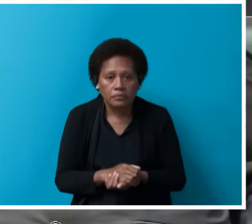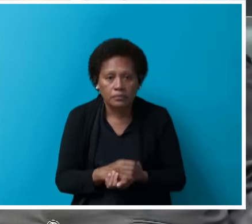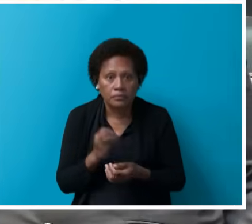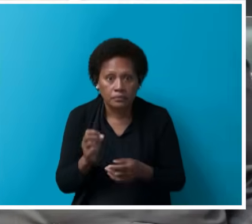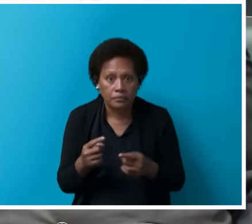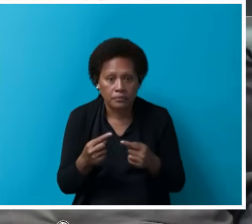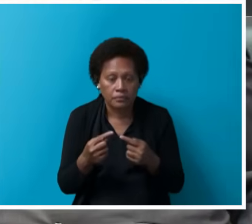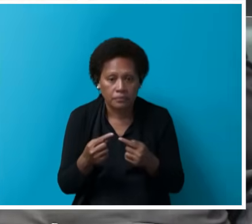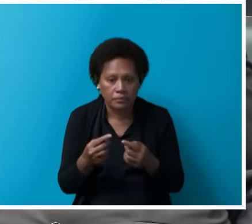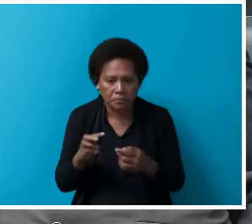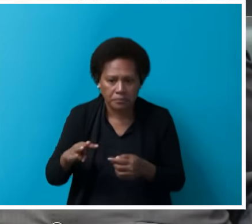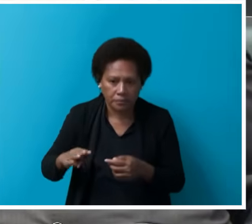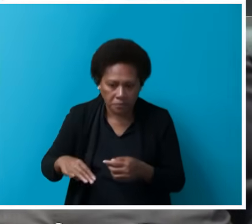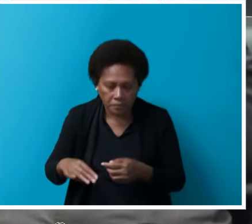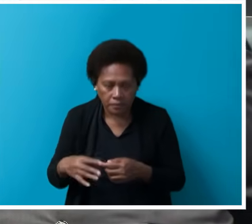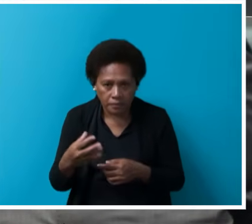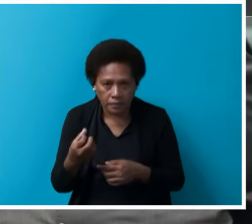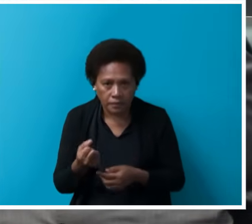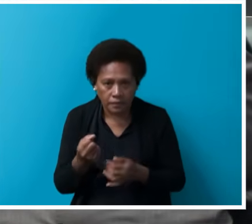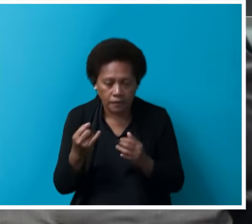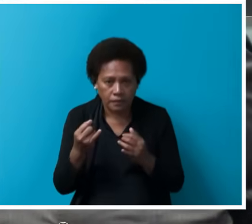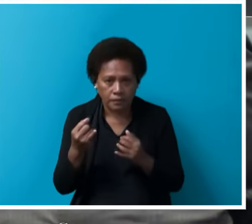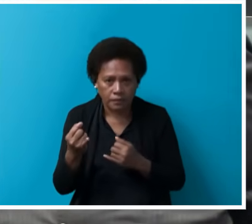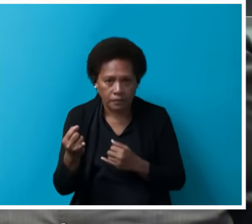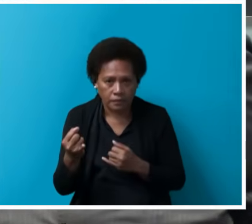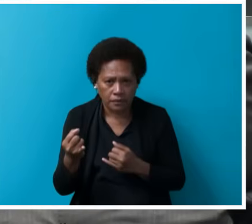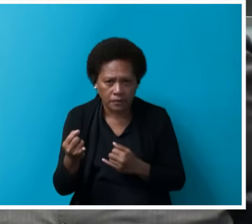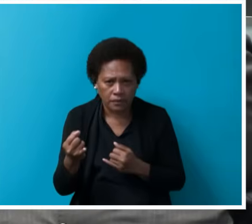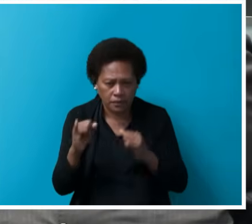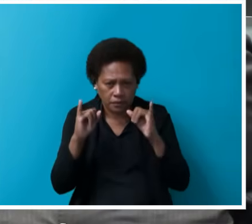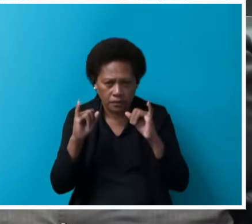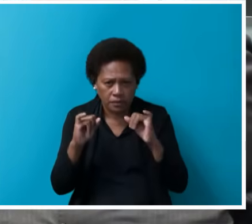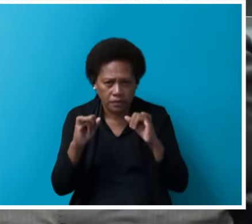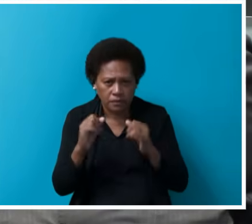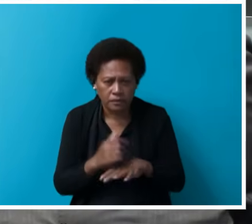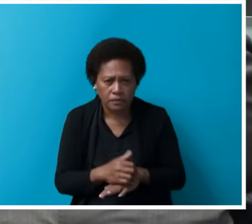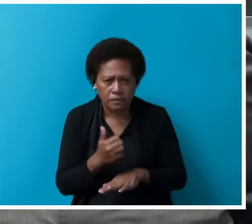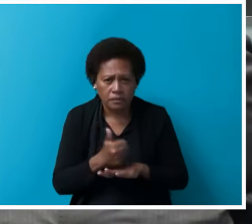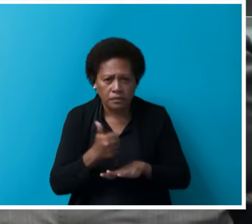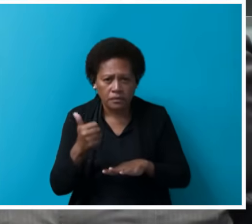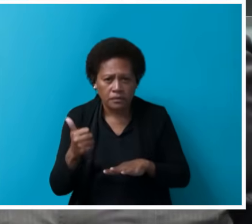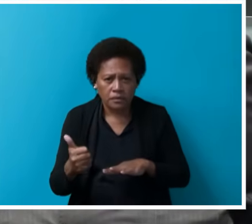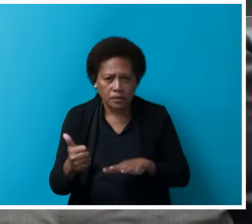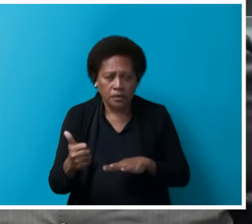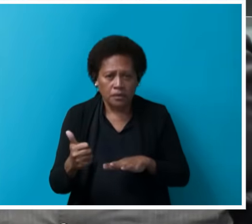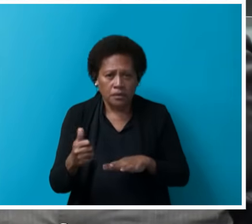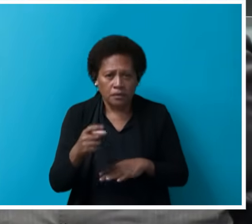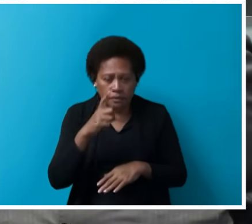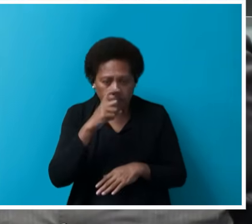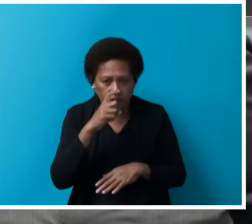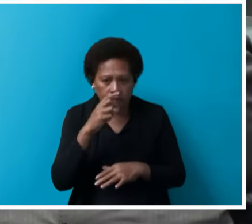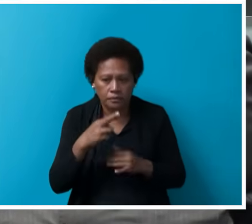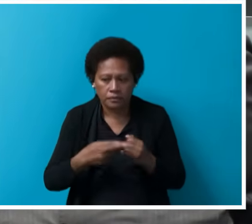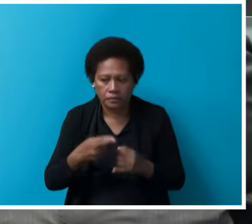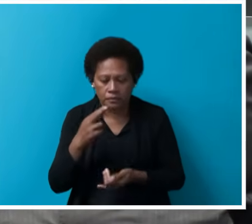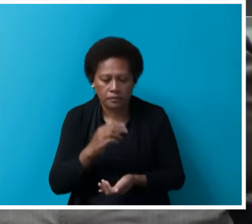to bring to Parliament issues that people raise. I know when you put out a policy, for example, you